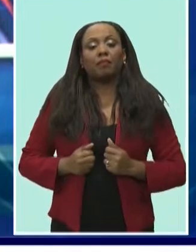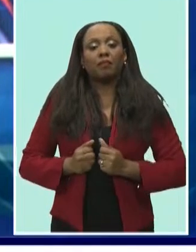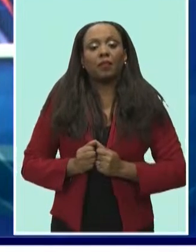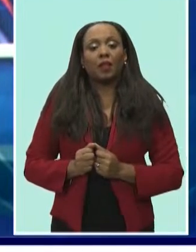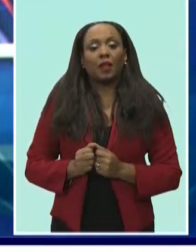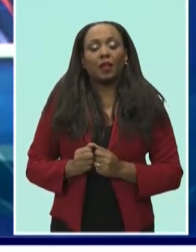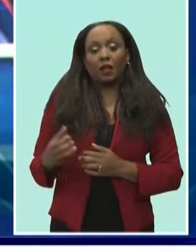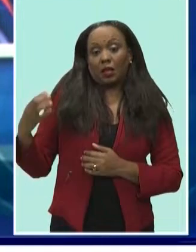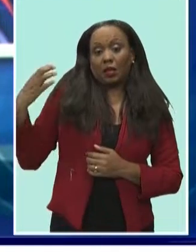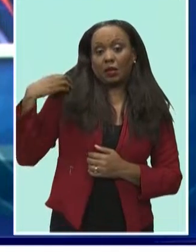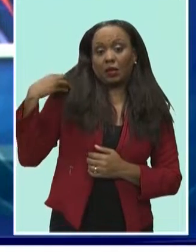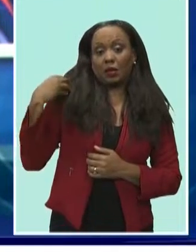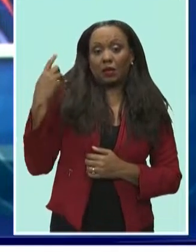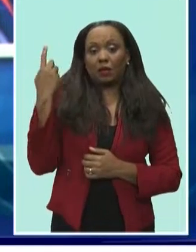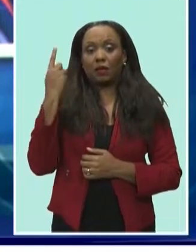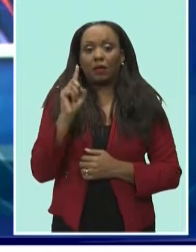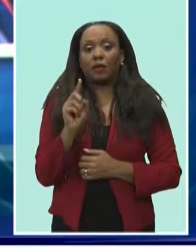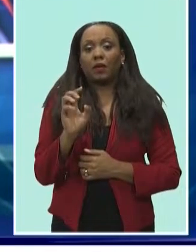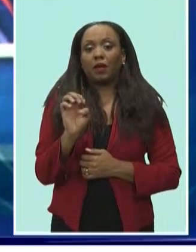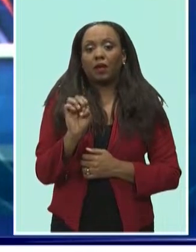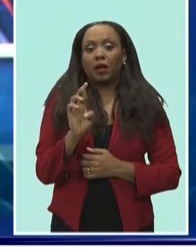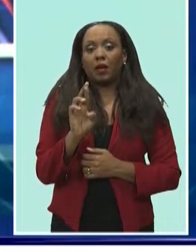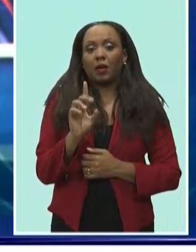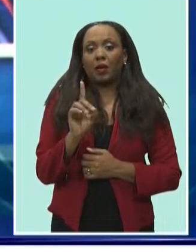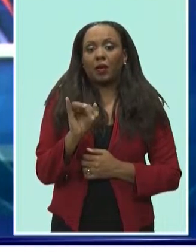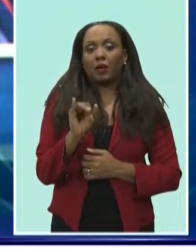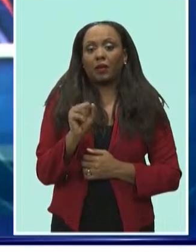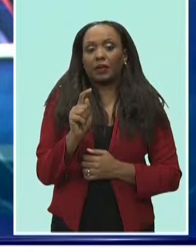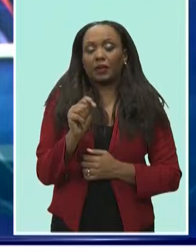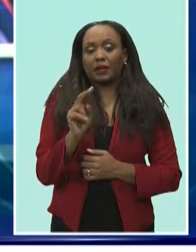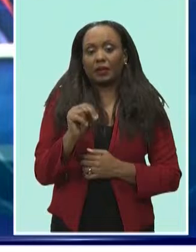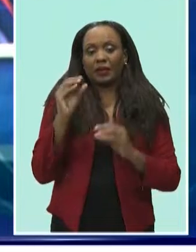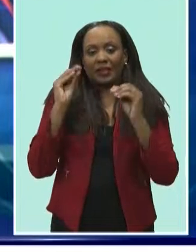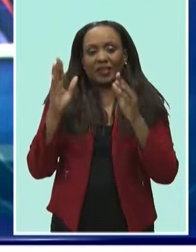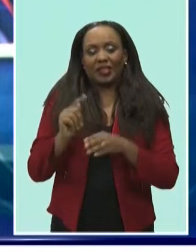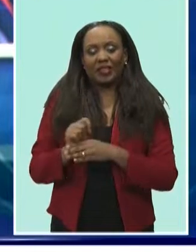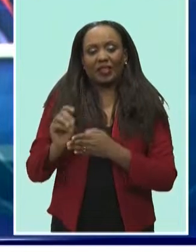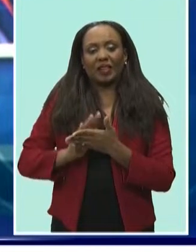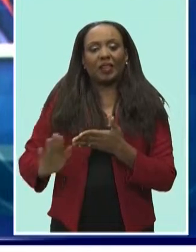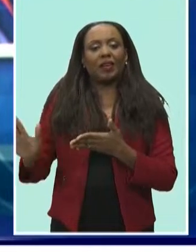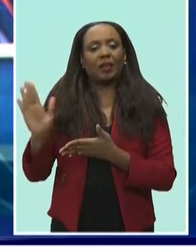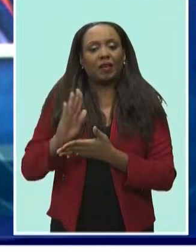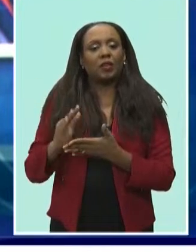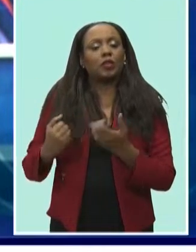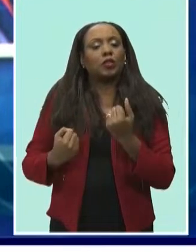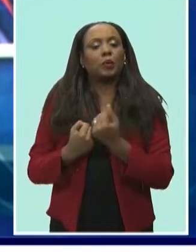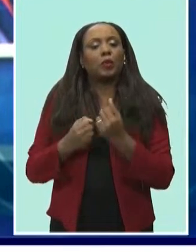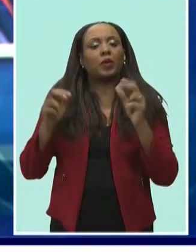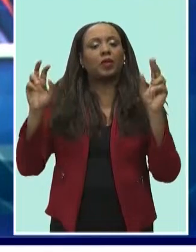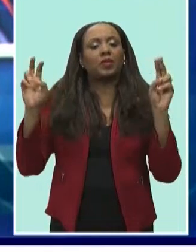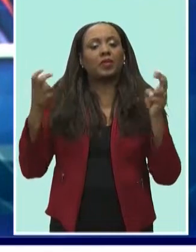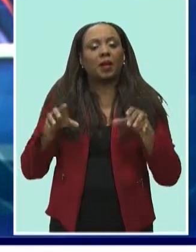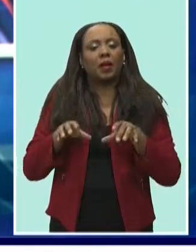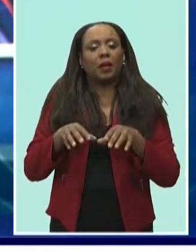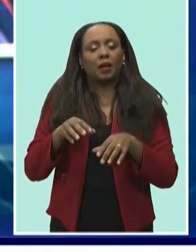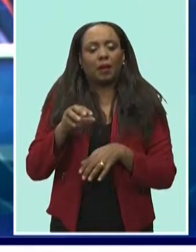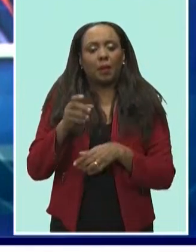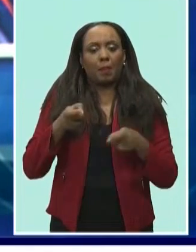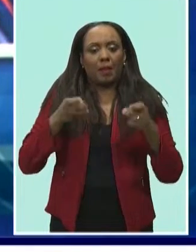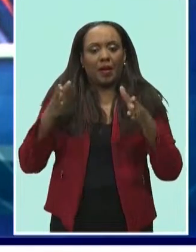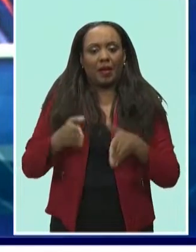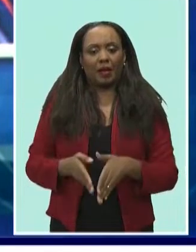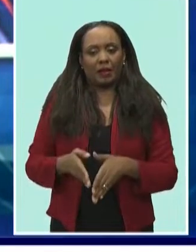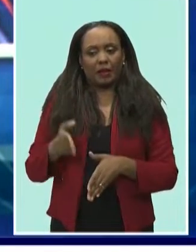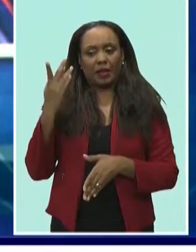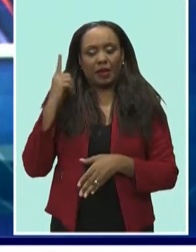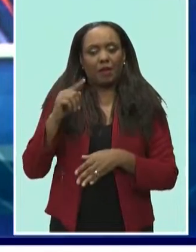of Erdeston Teachers Training College for the establishment of the position of Master Teacher in Barbados. In her mini-budget last June, Prime